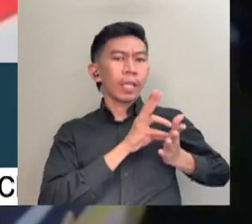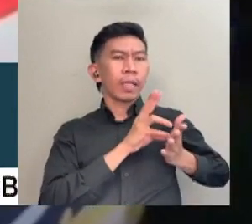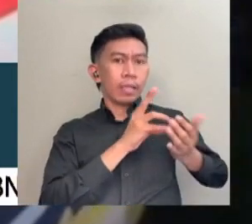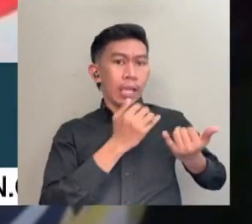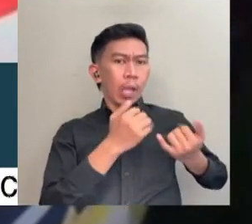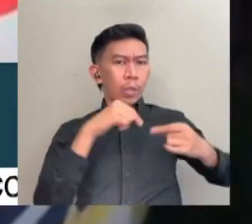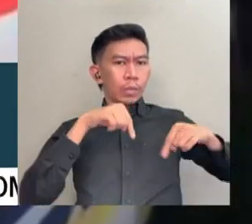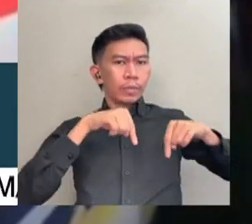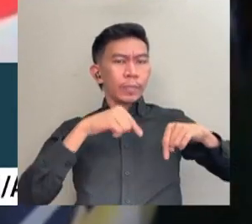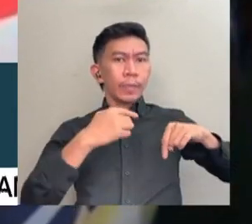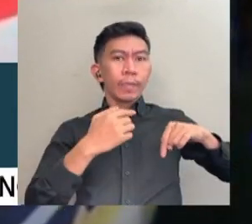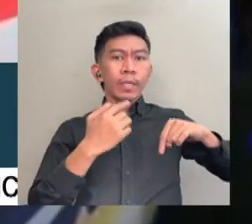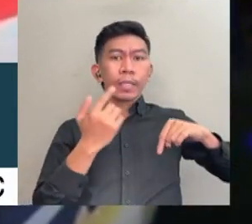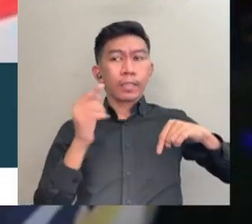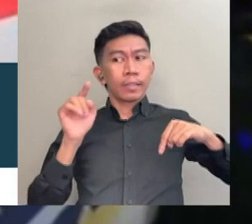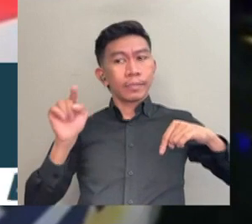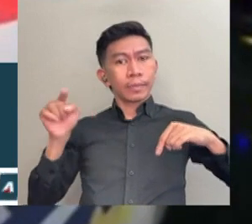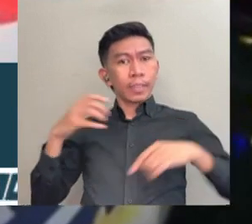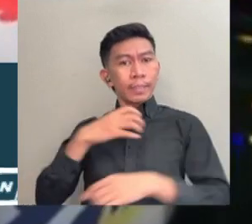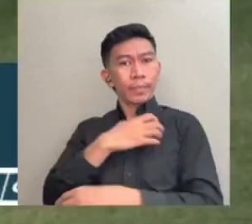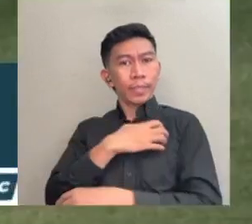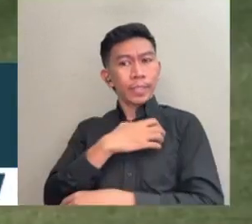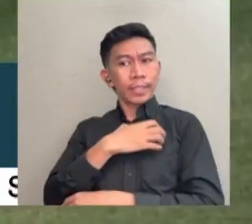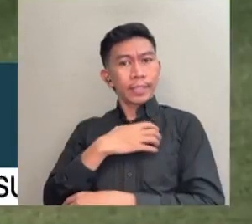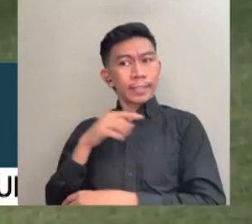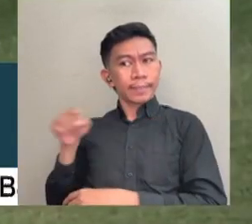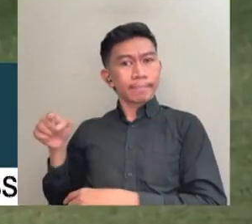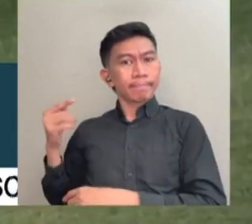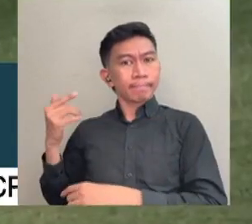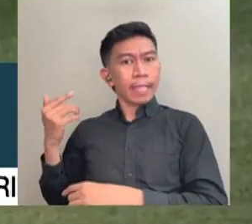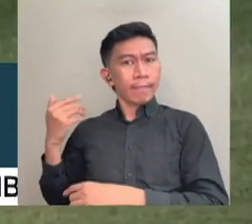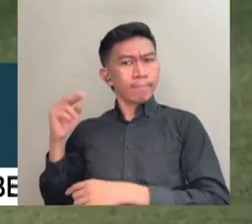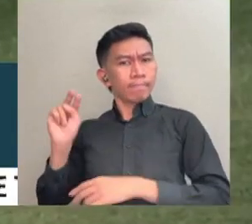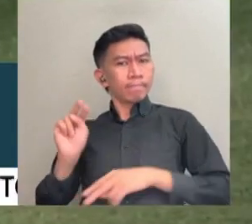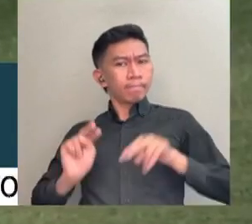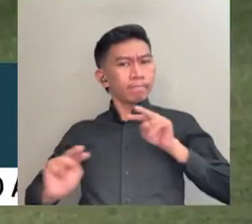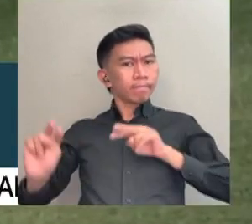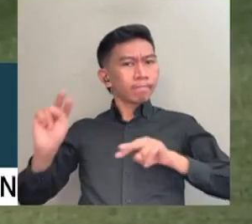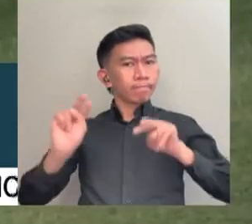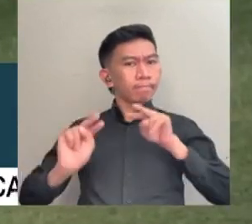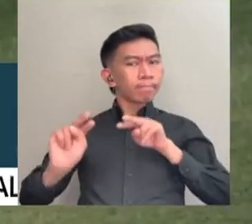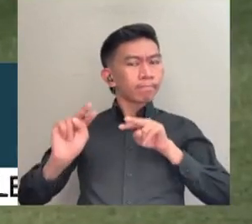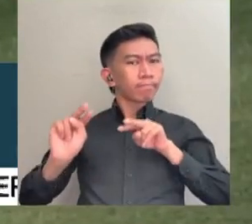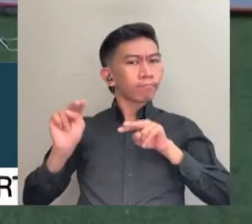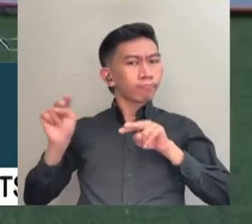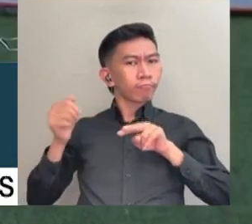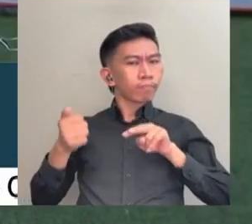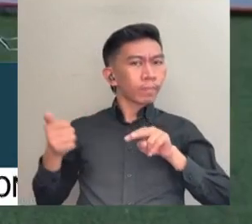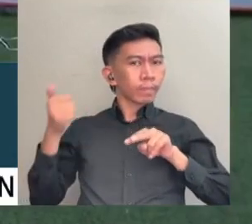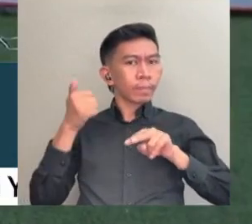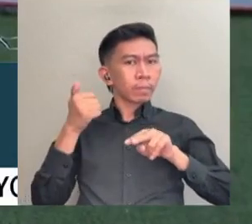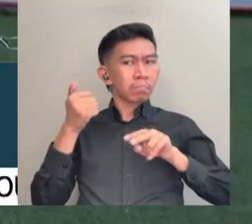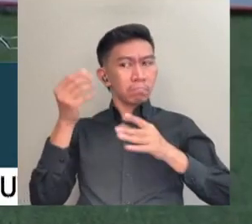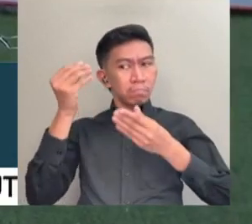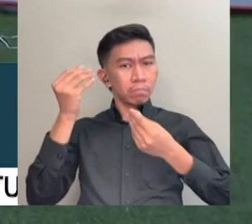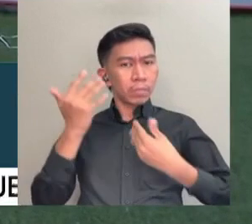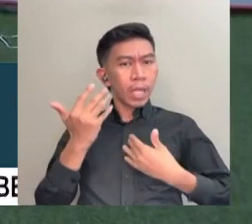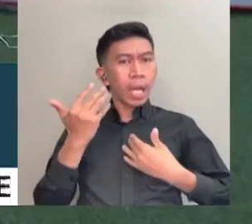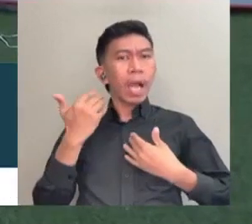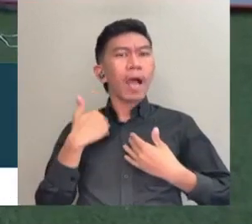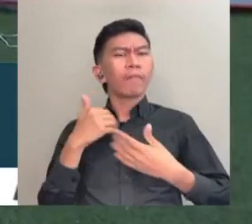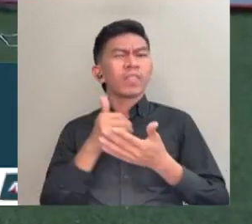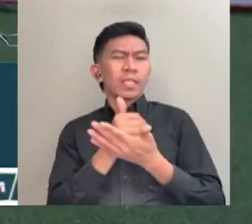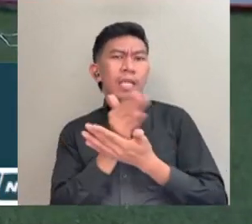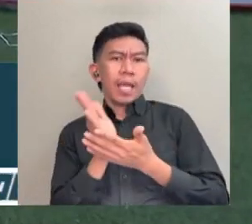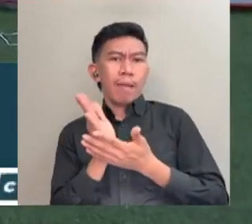the police who are manning the site, no, there are still tourists who wanted to go up